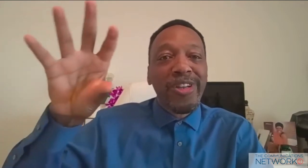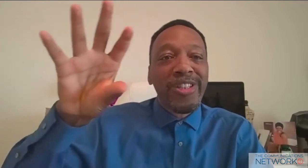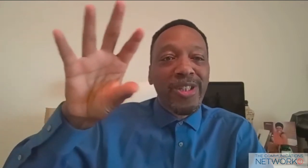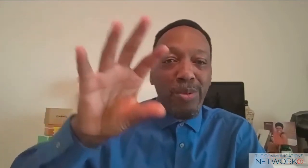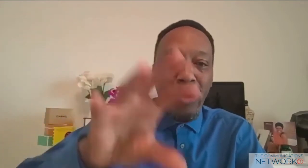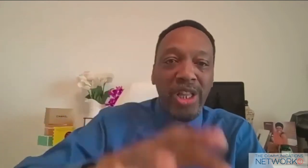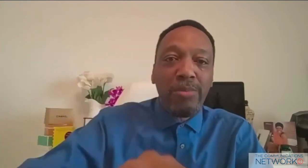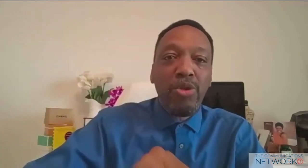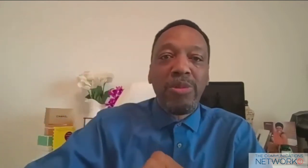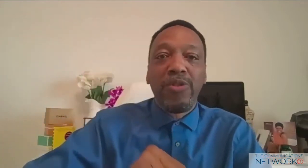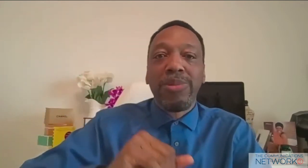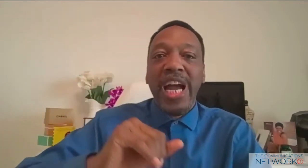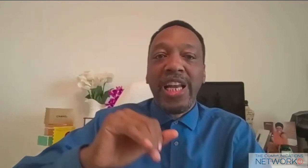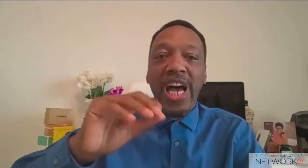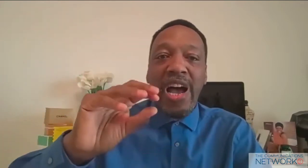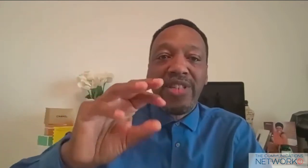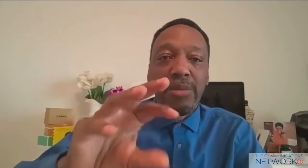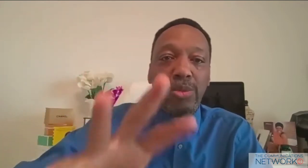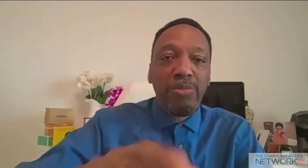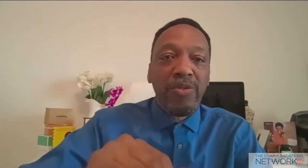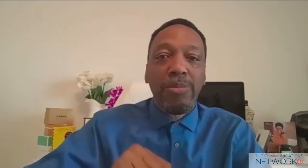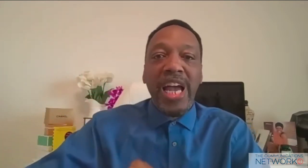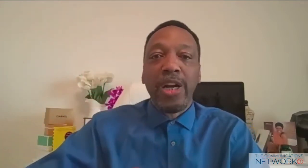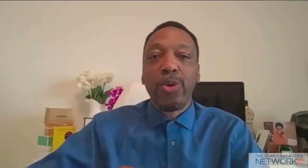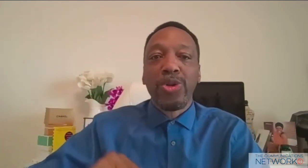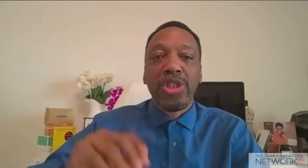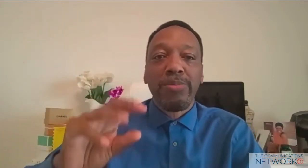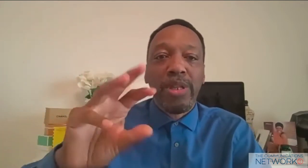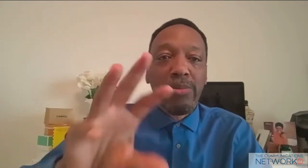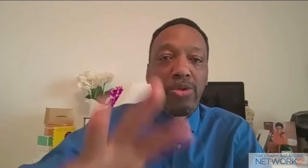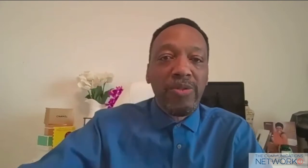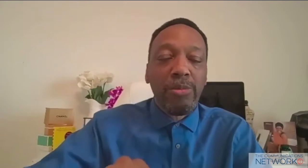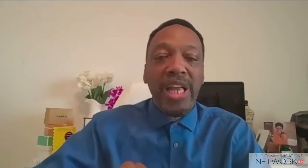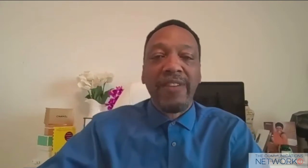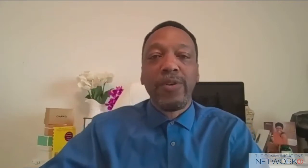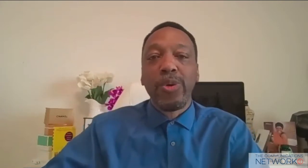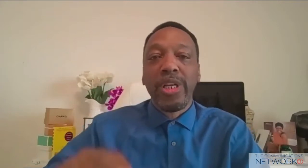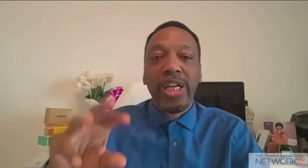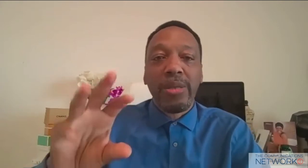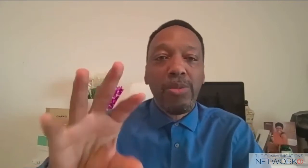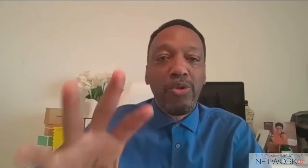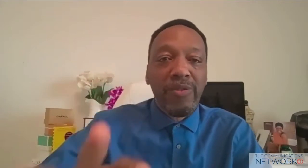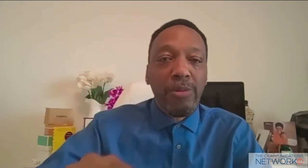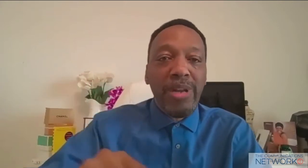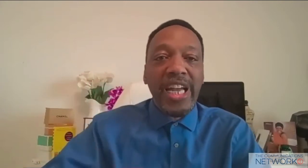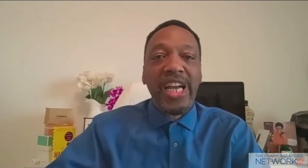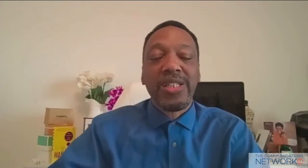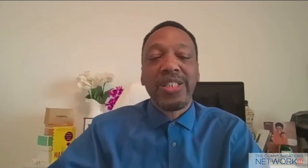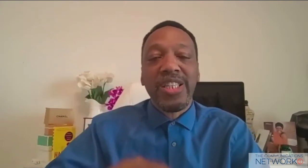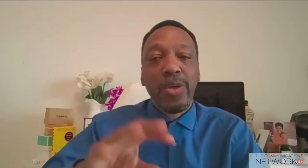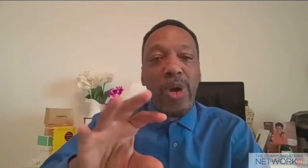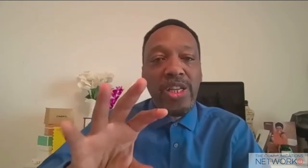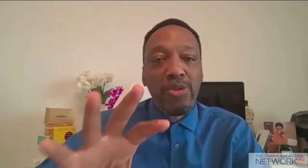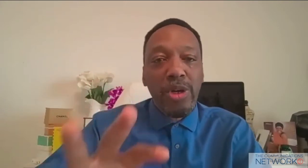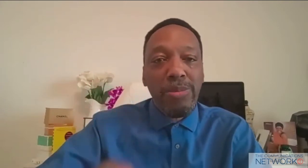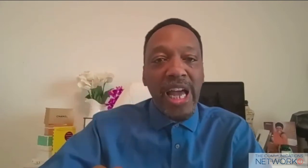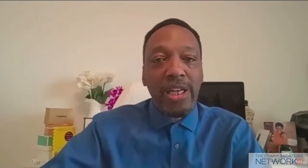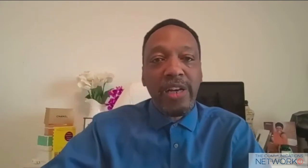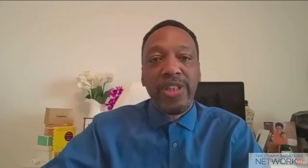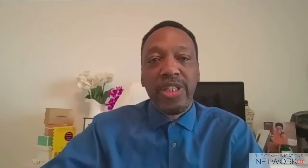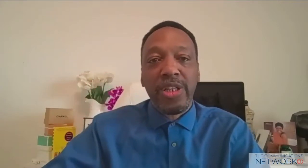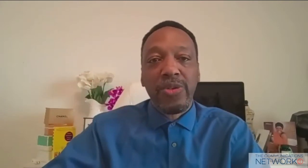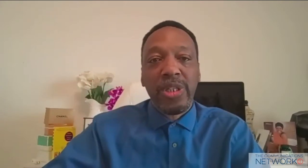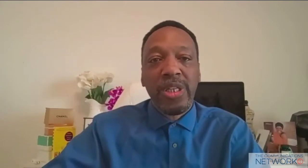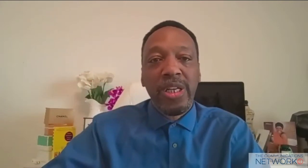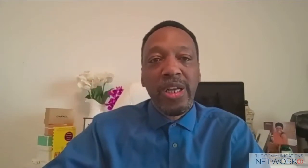So supporting the movement for Black lives and the movement for Black ownership and the movement for Black voting and the movement for Black excellence is the way that you build Black